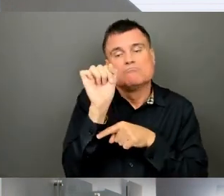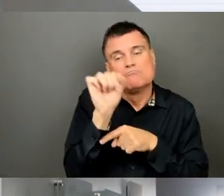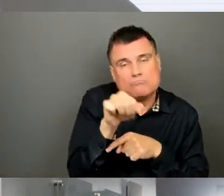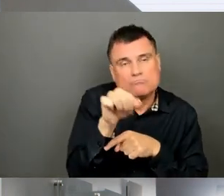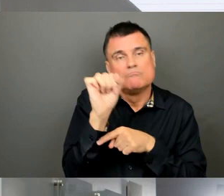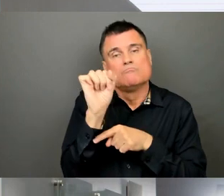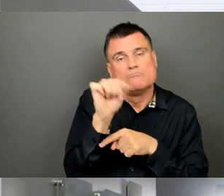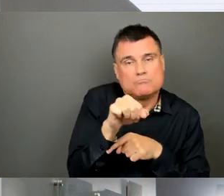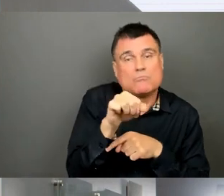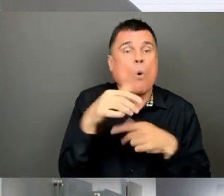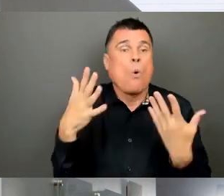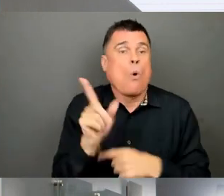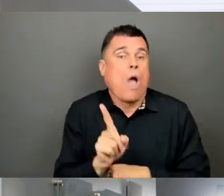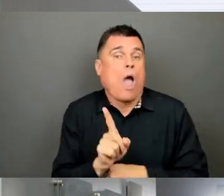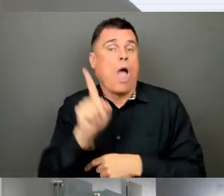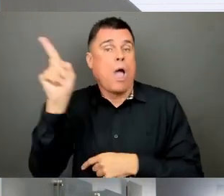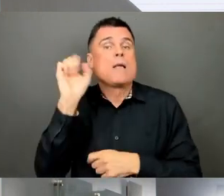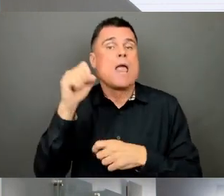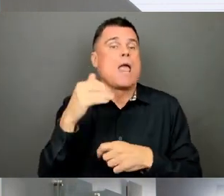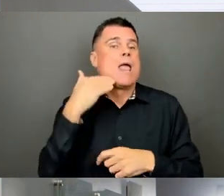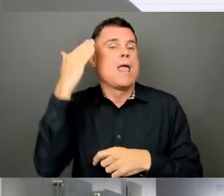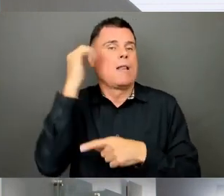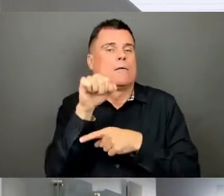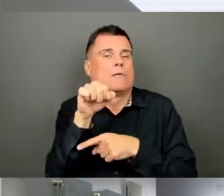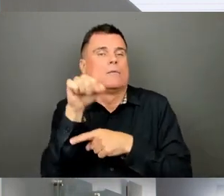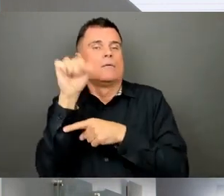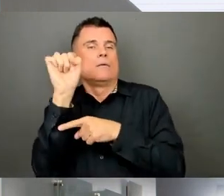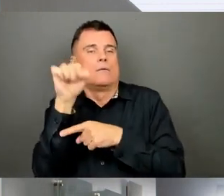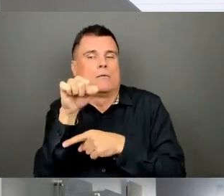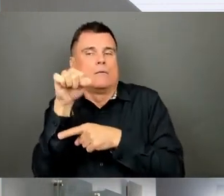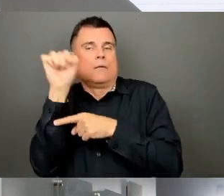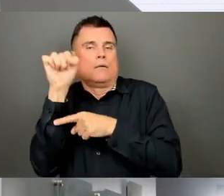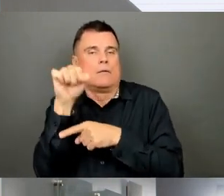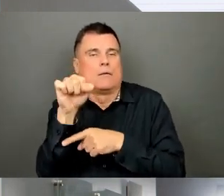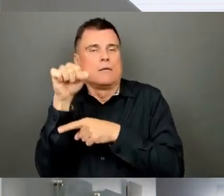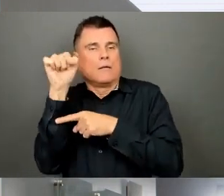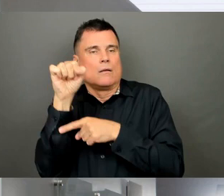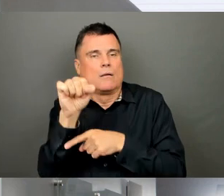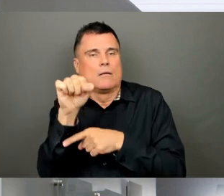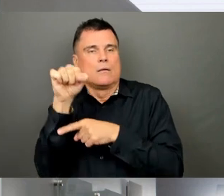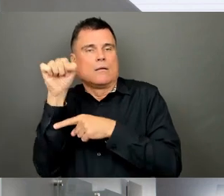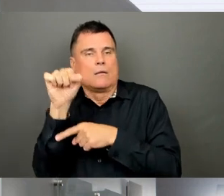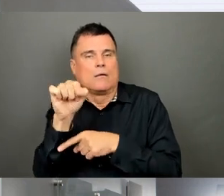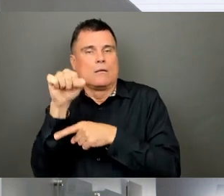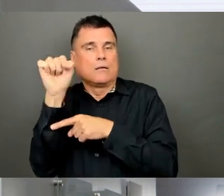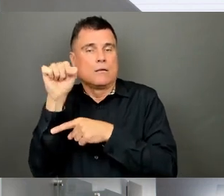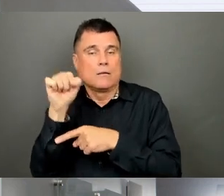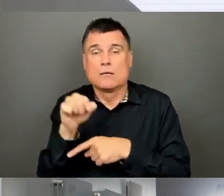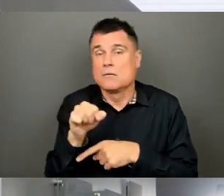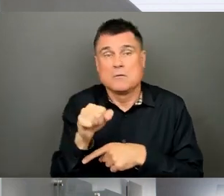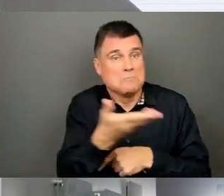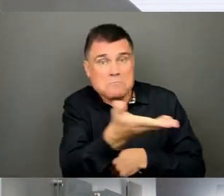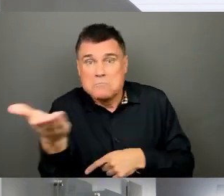groove could be the same, pushing your head back as if you're hitting an invisible ceiling. So you can do it by leaning